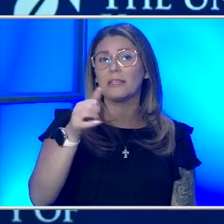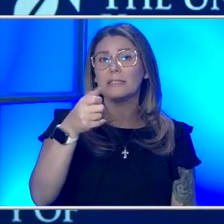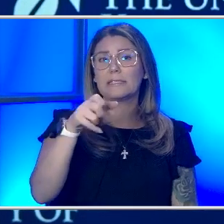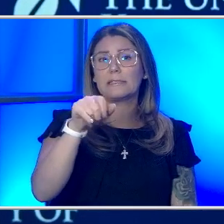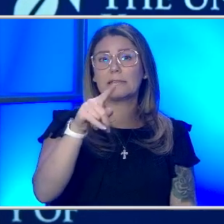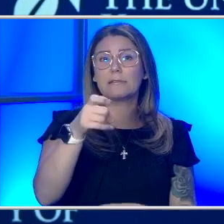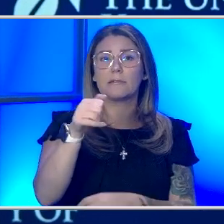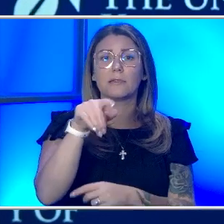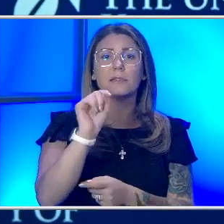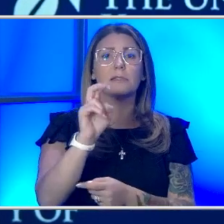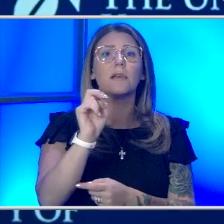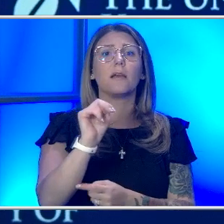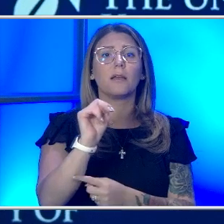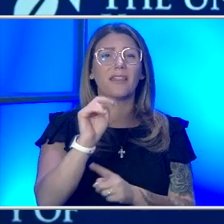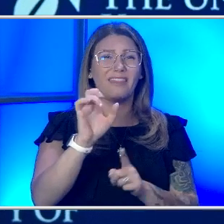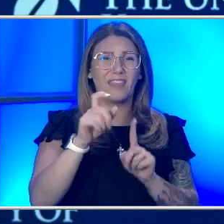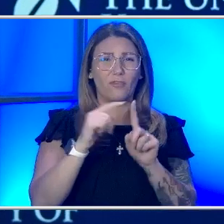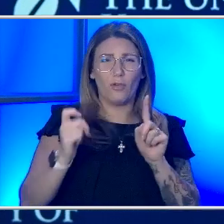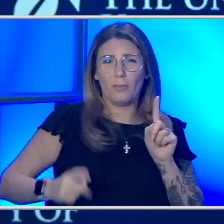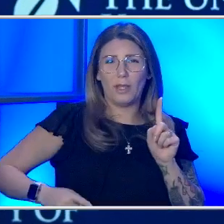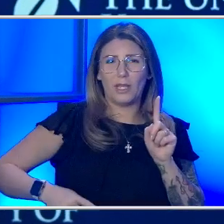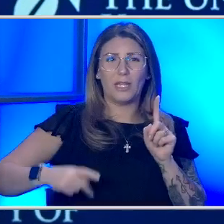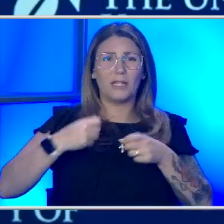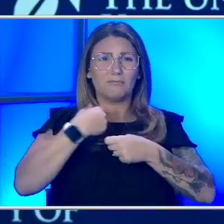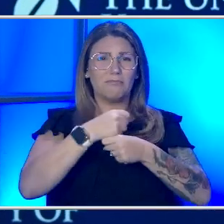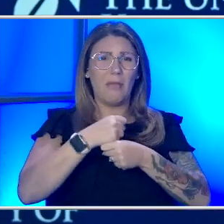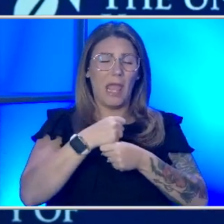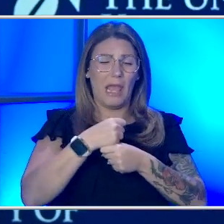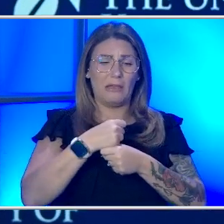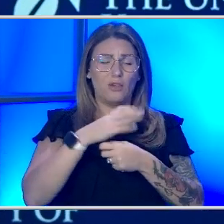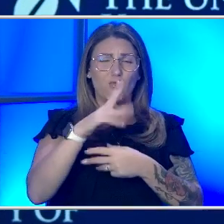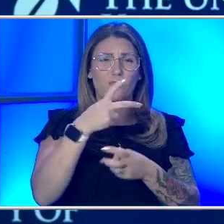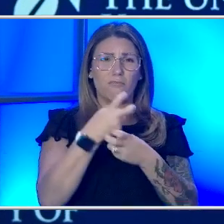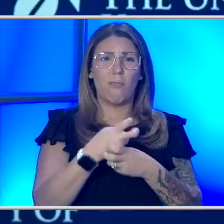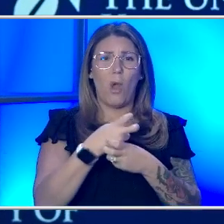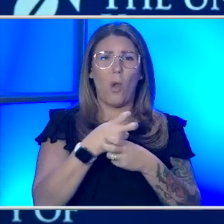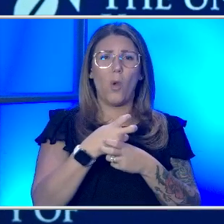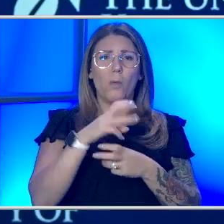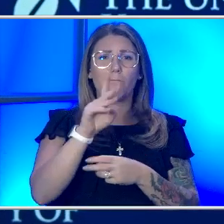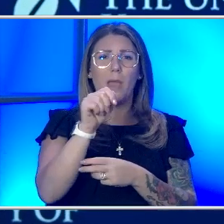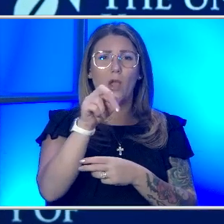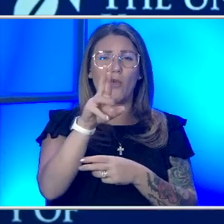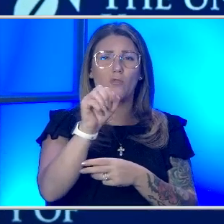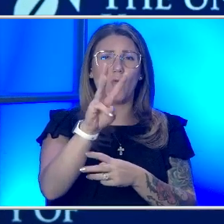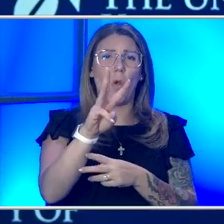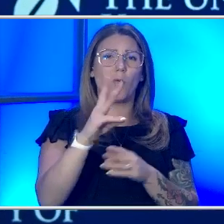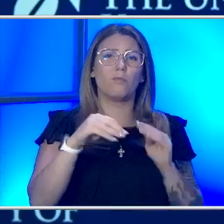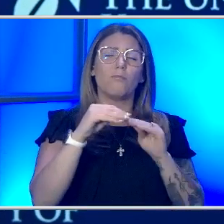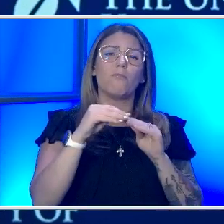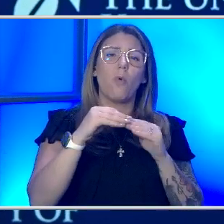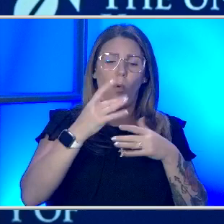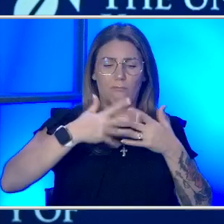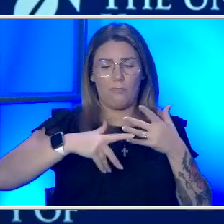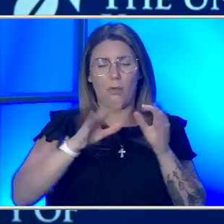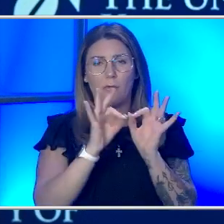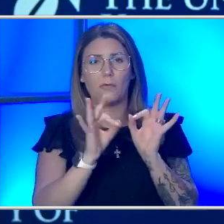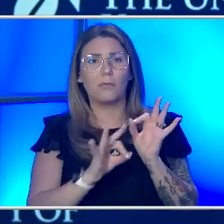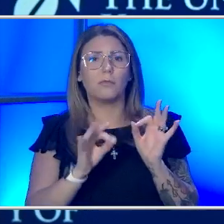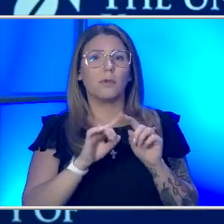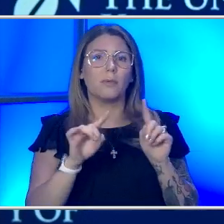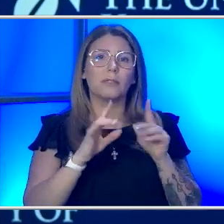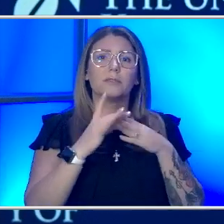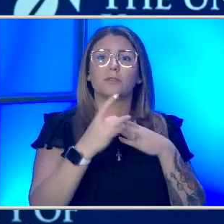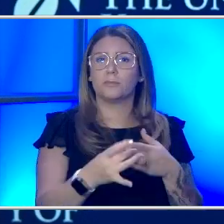by the kidneys to stimulate the bone marrow to make more red blood cells. But that can be used exogenously as well, but that doesn't